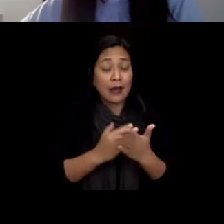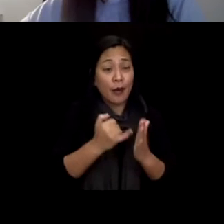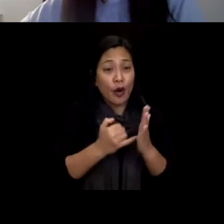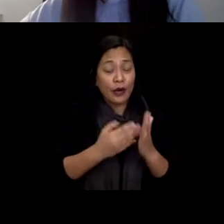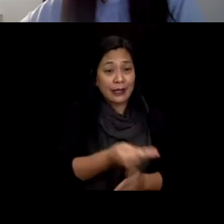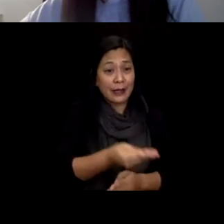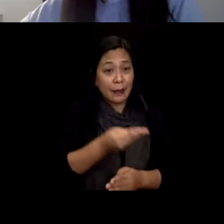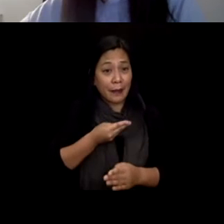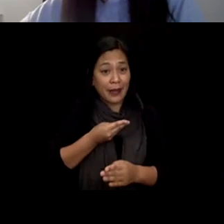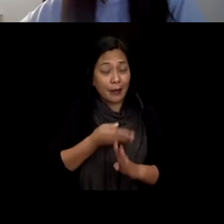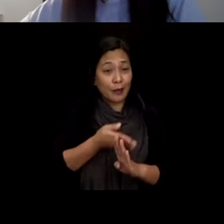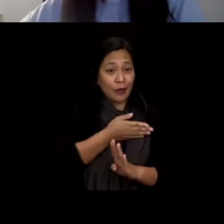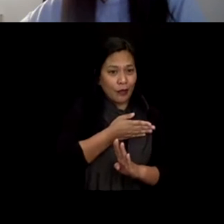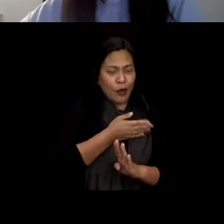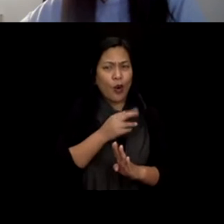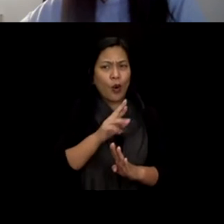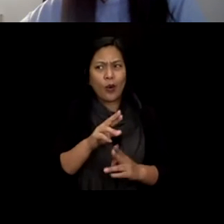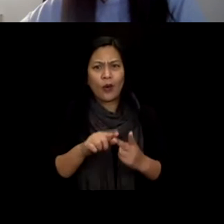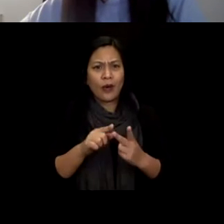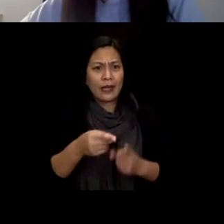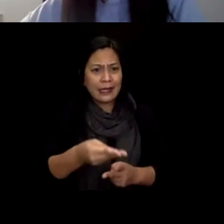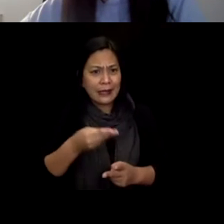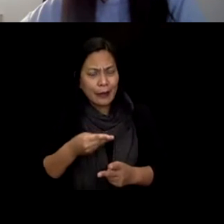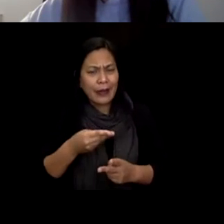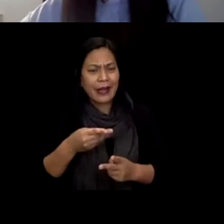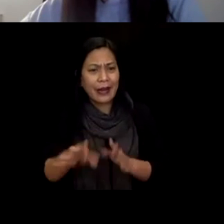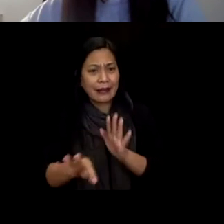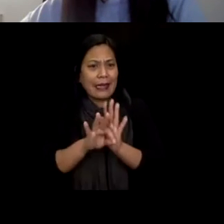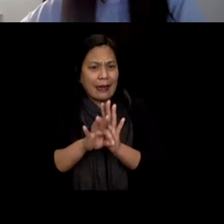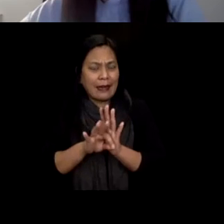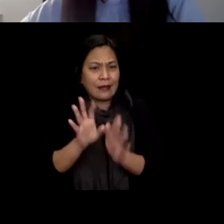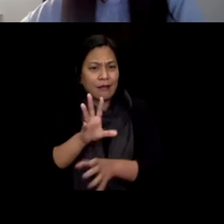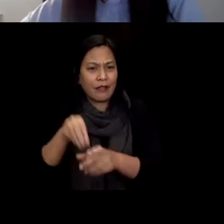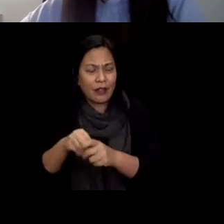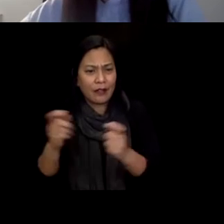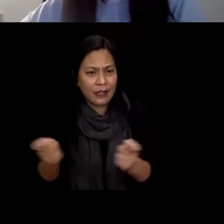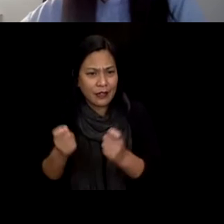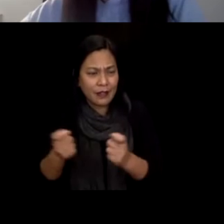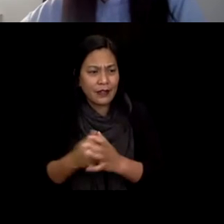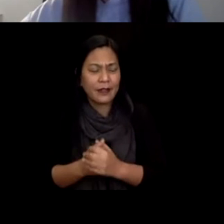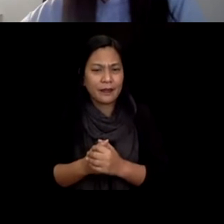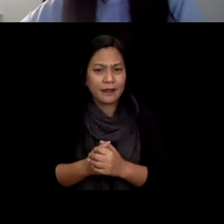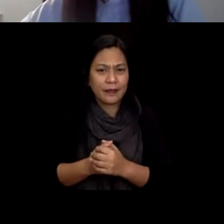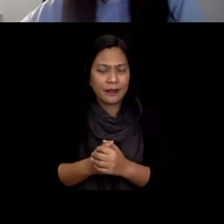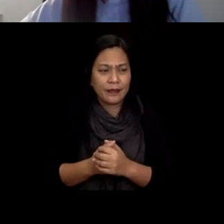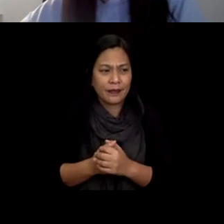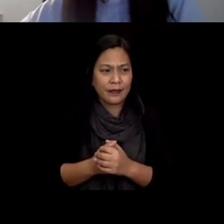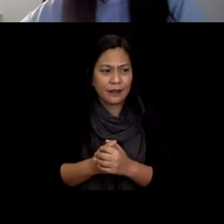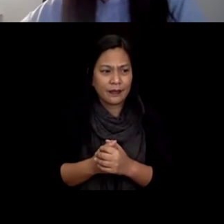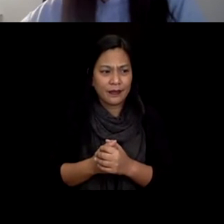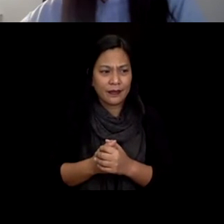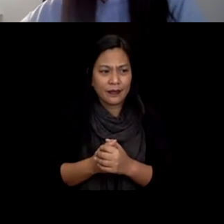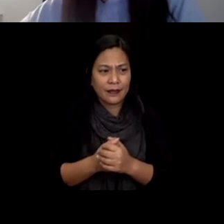artists who've been selected, right? We're trying to break down the you know, and especially in the festival world, and it's even worse in the